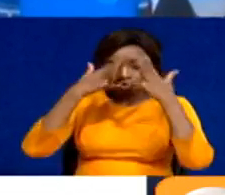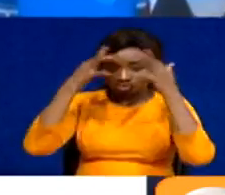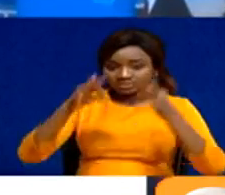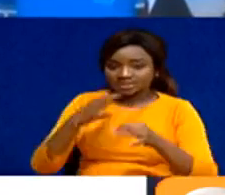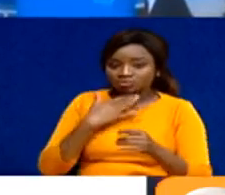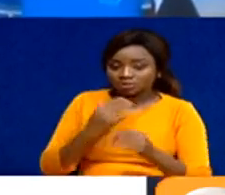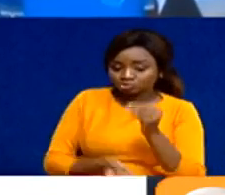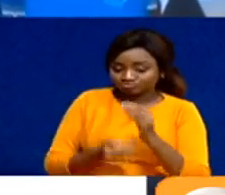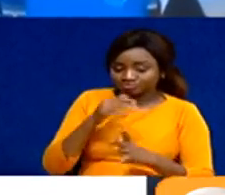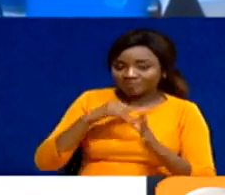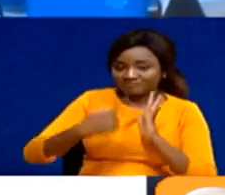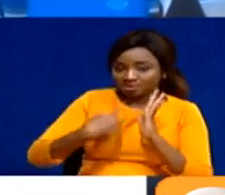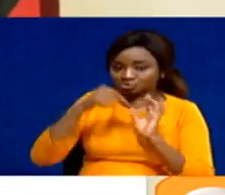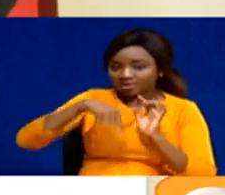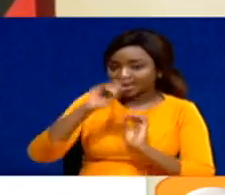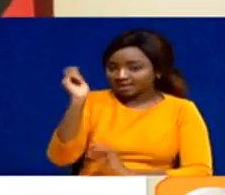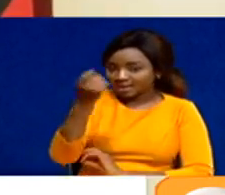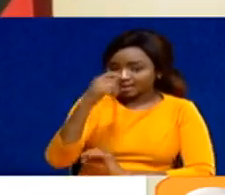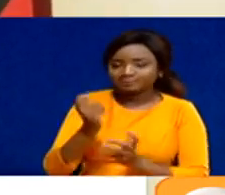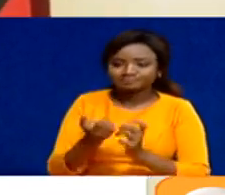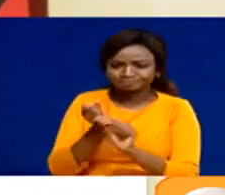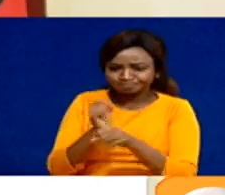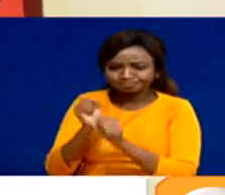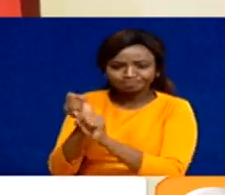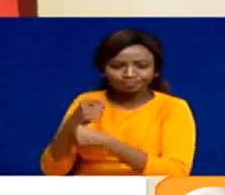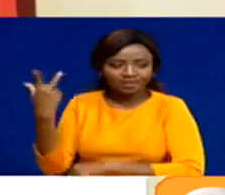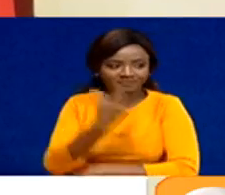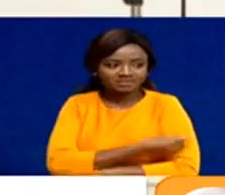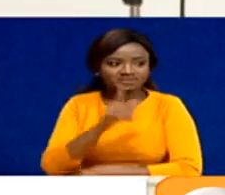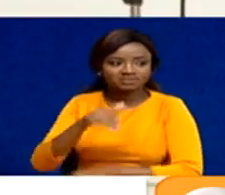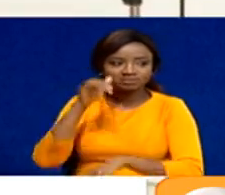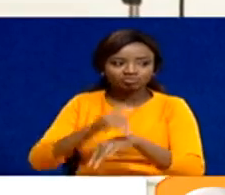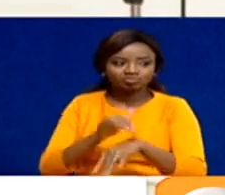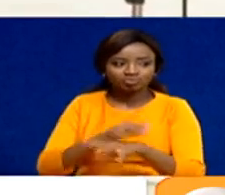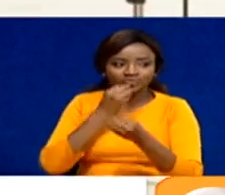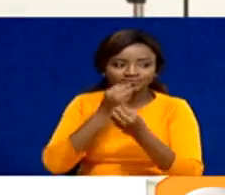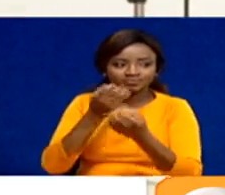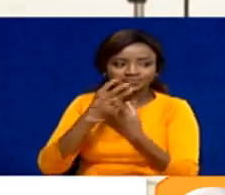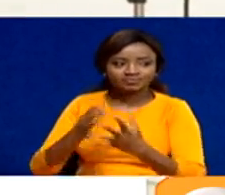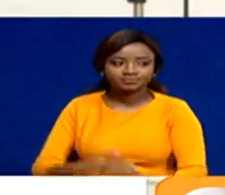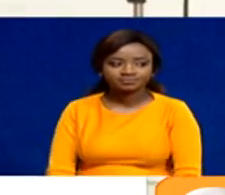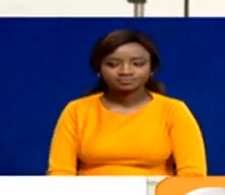up the vaccine manufacturing plant is good news not just for Kenya, but for the entire continent.